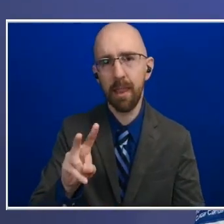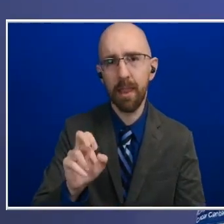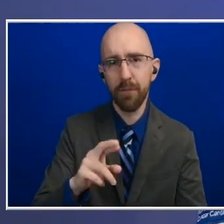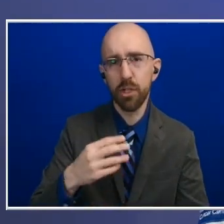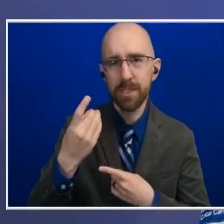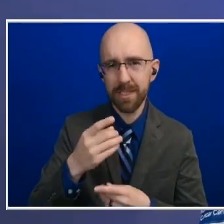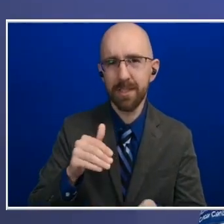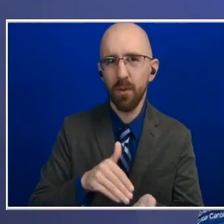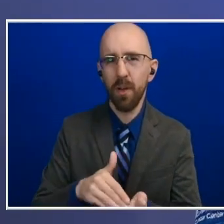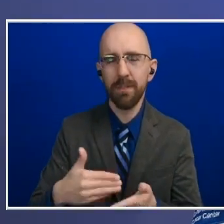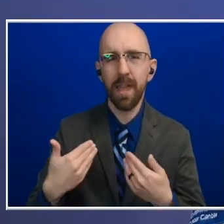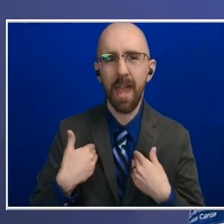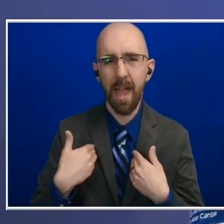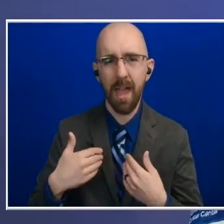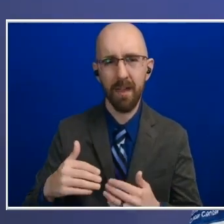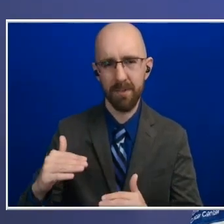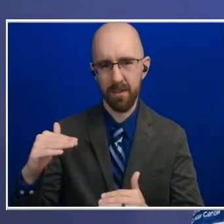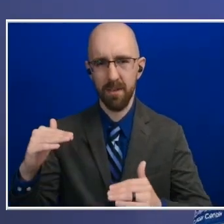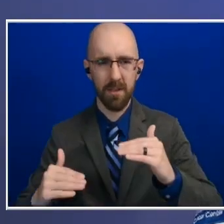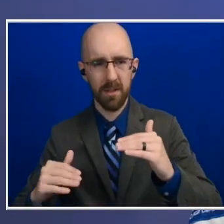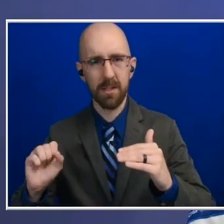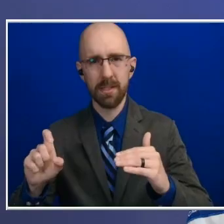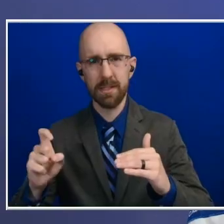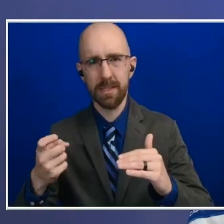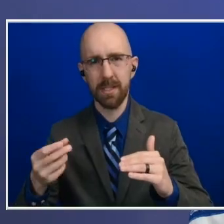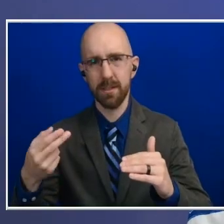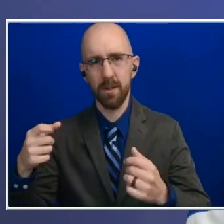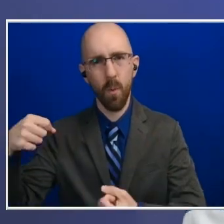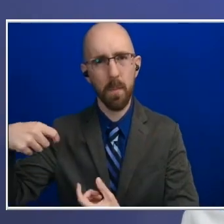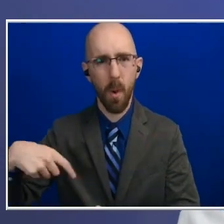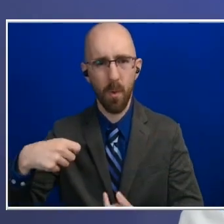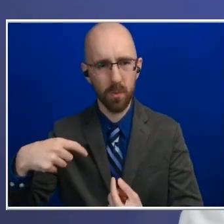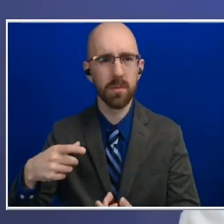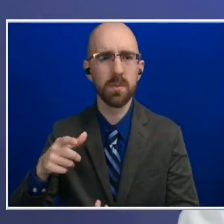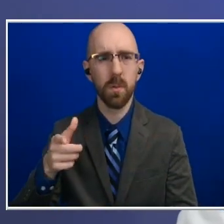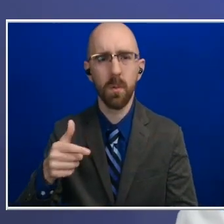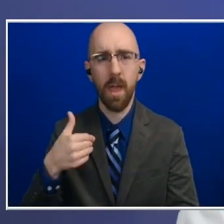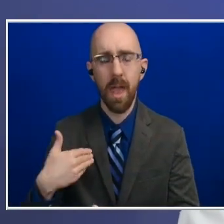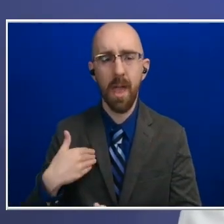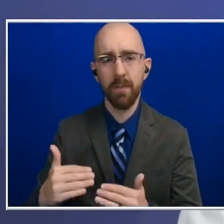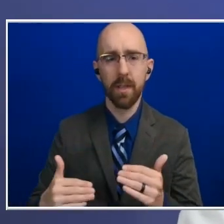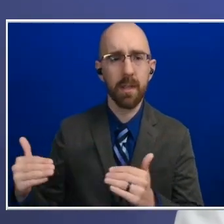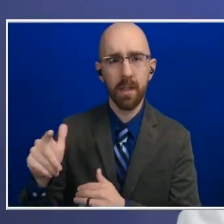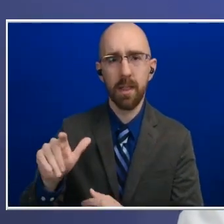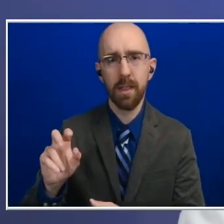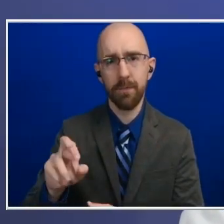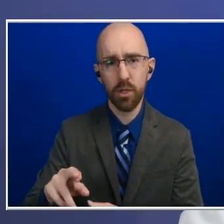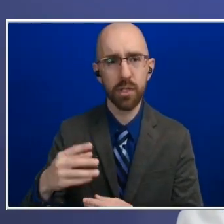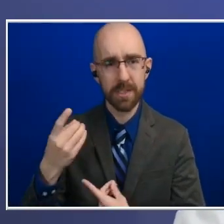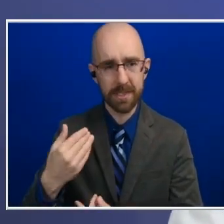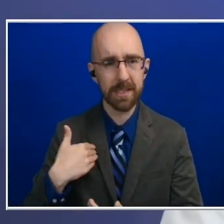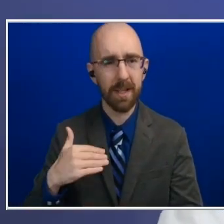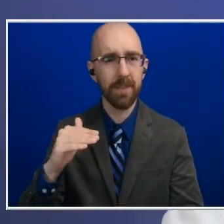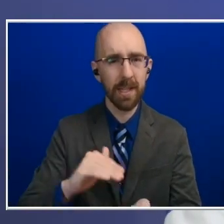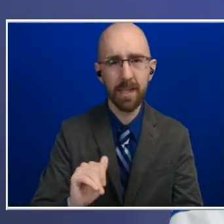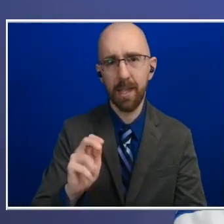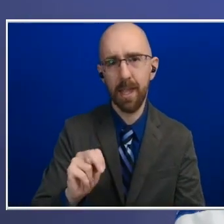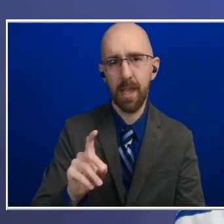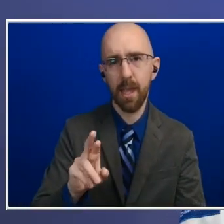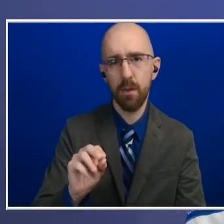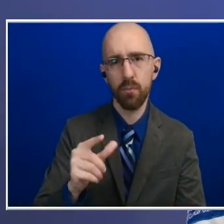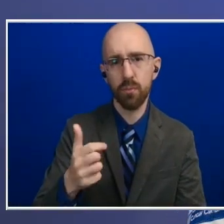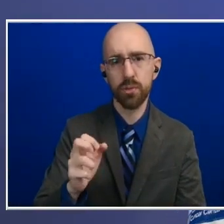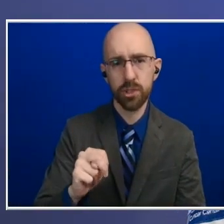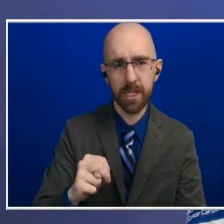sex hormones. And so patients with advanced liver disease often have lower levels of androgens or testosterone and higher levels